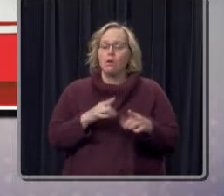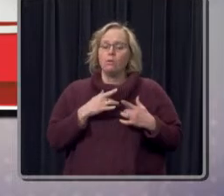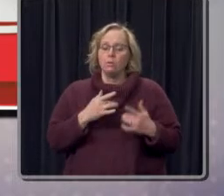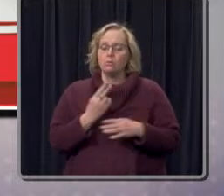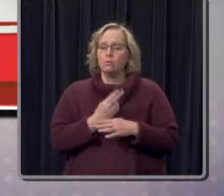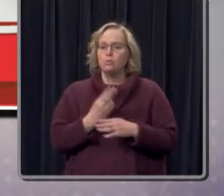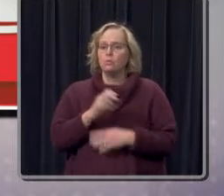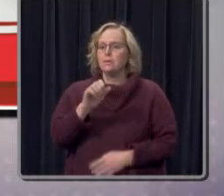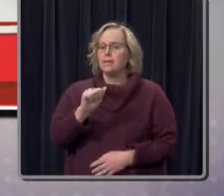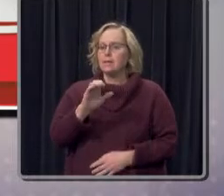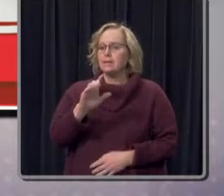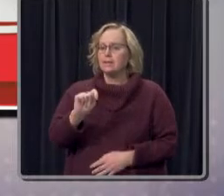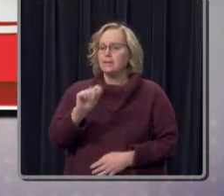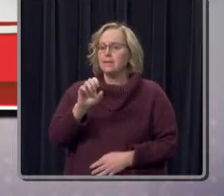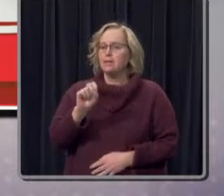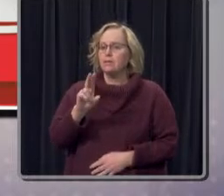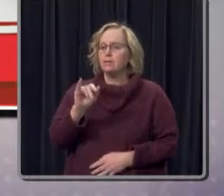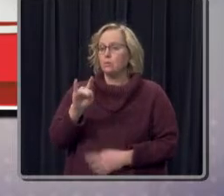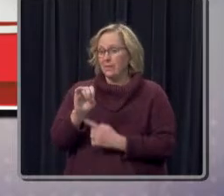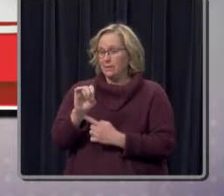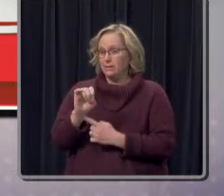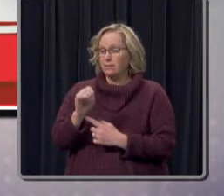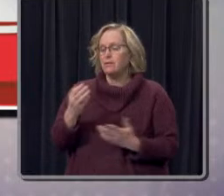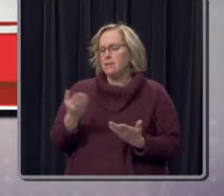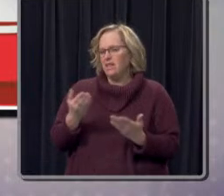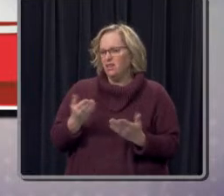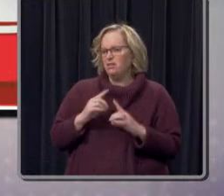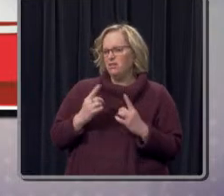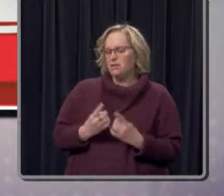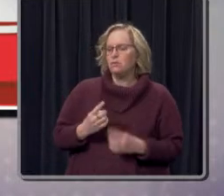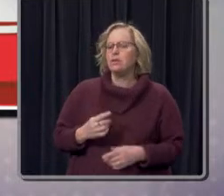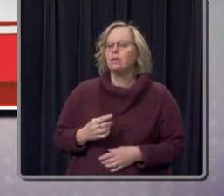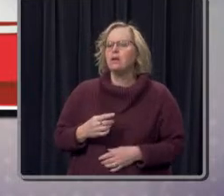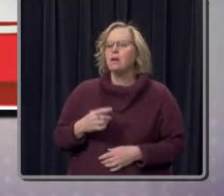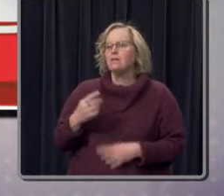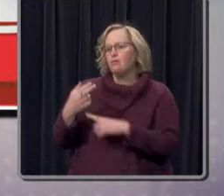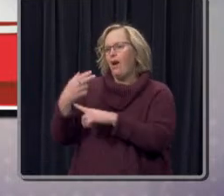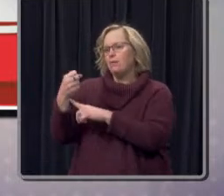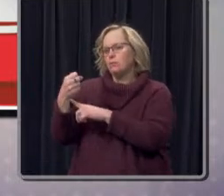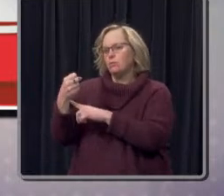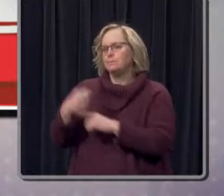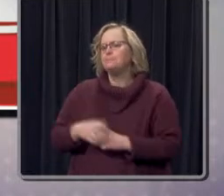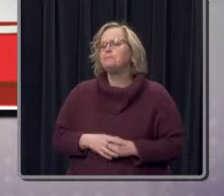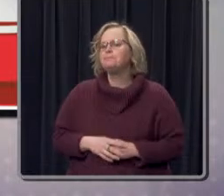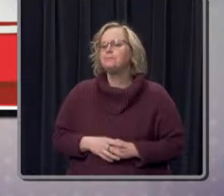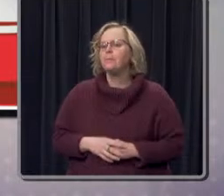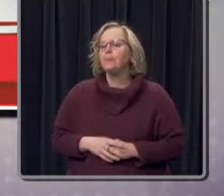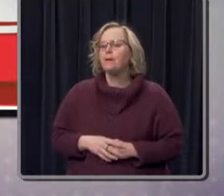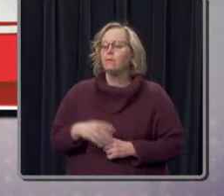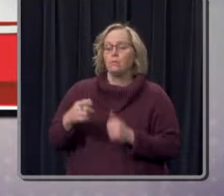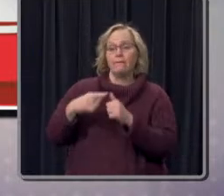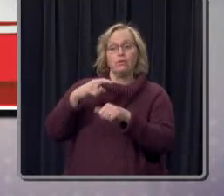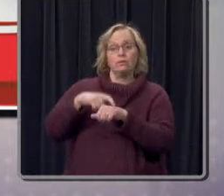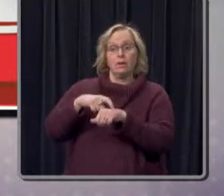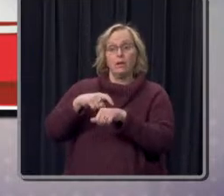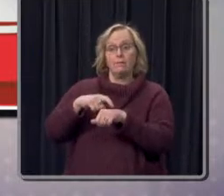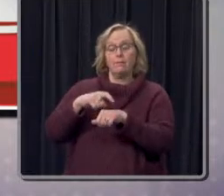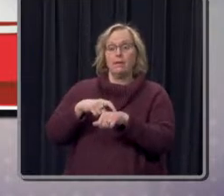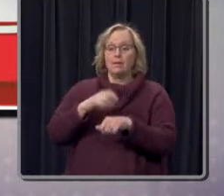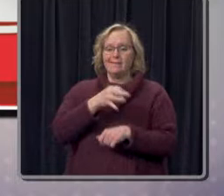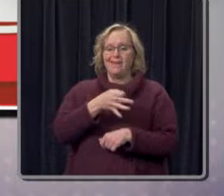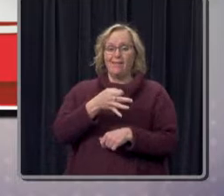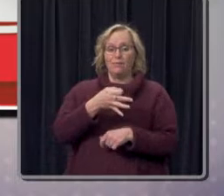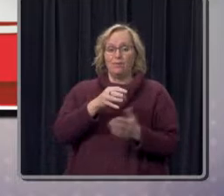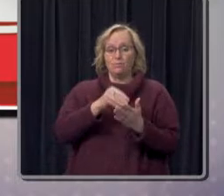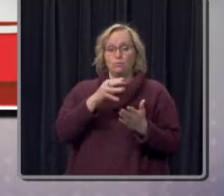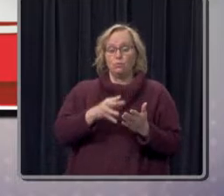the ACT suite here in the district, and that is at our high school level. So for the first time, we have our 9th